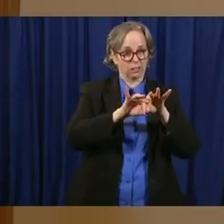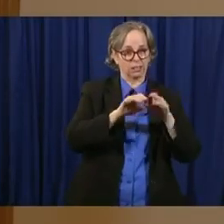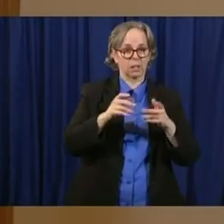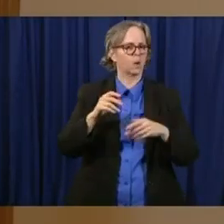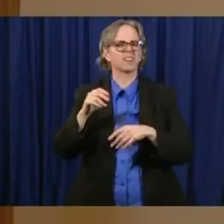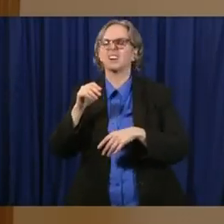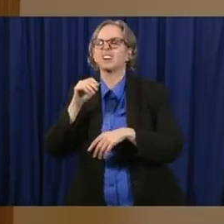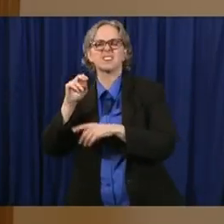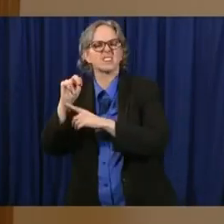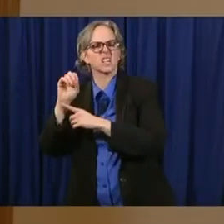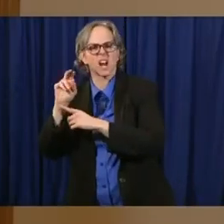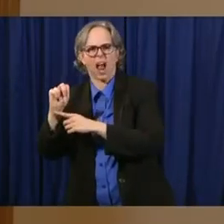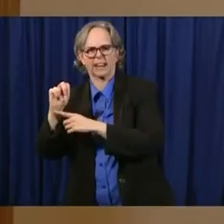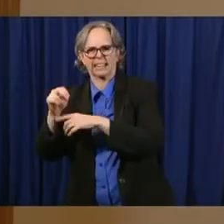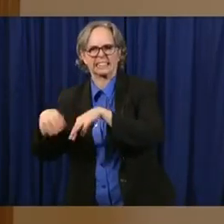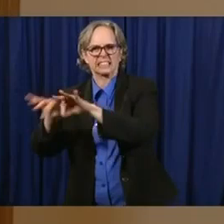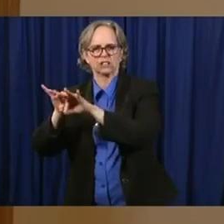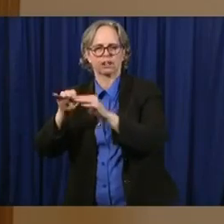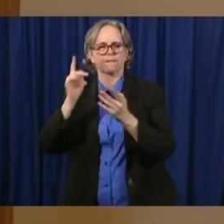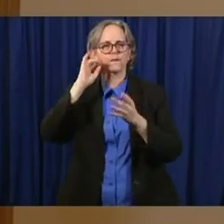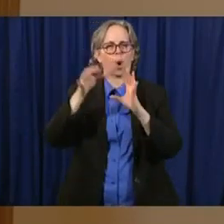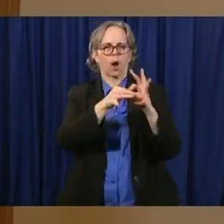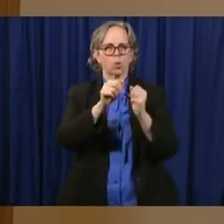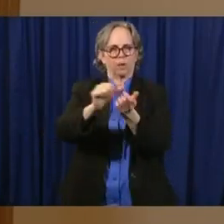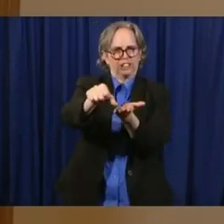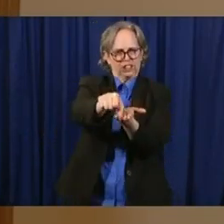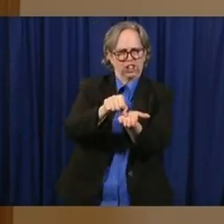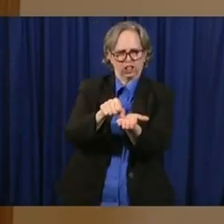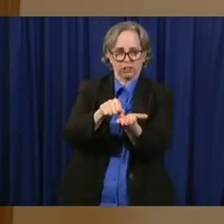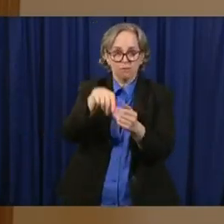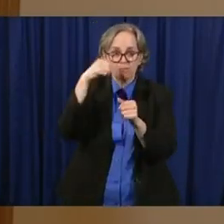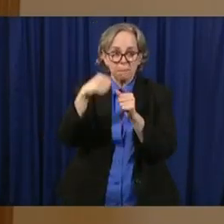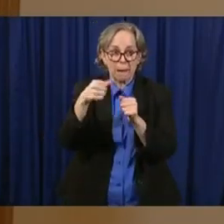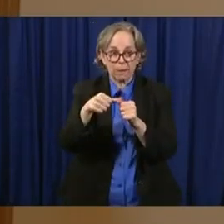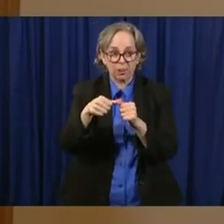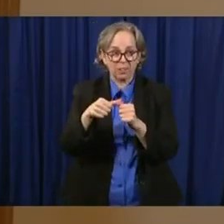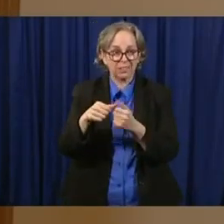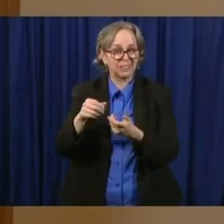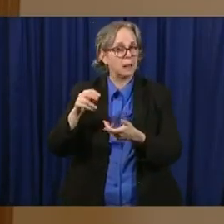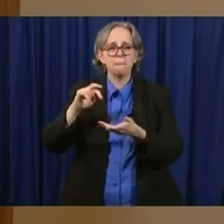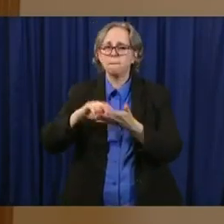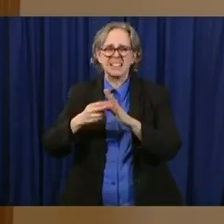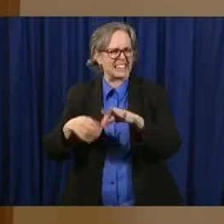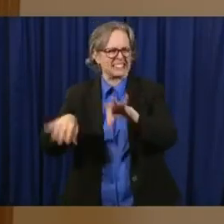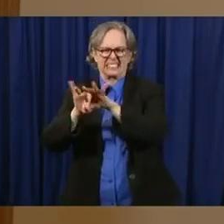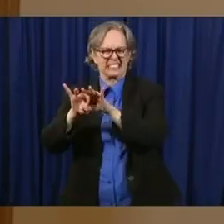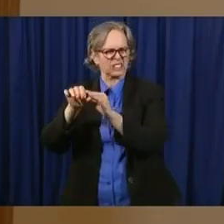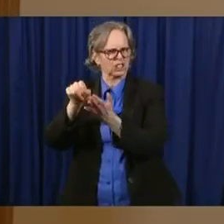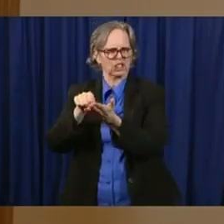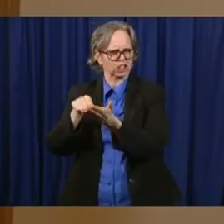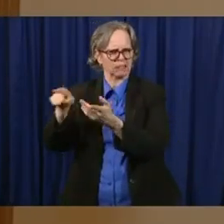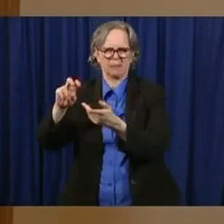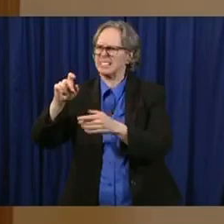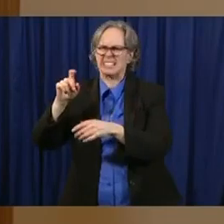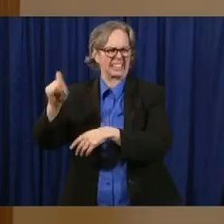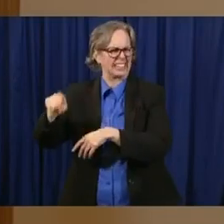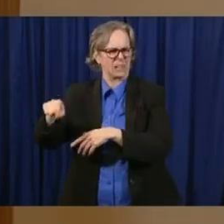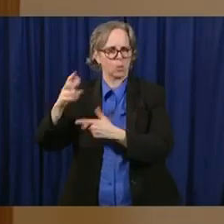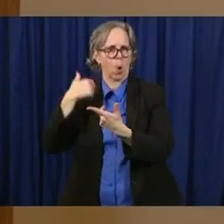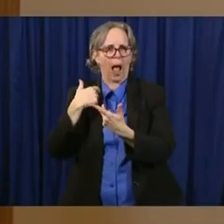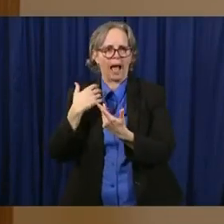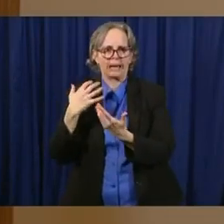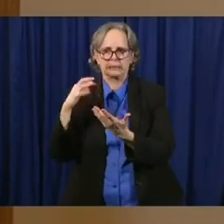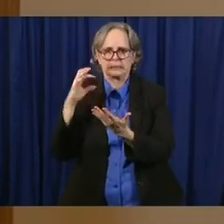but if you remember, we've limited the non-essential surgeries in Ohio, both to free up capacity in our hospitals, but also because we